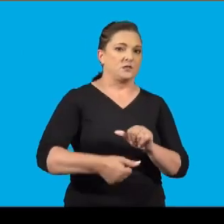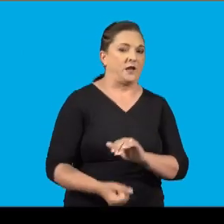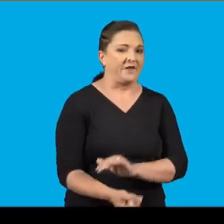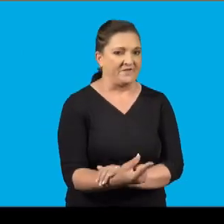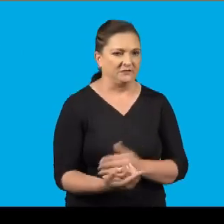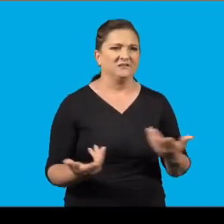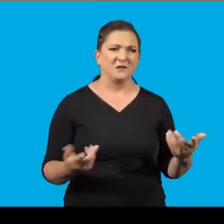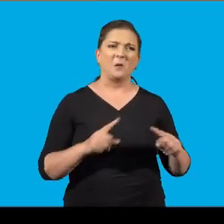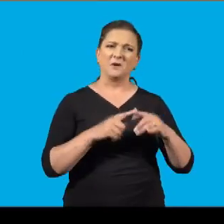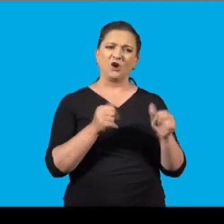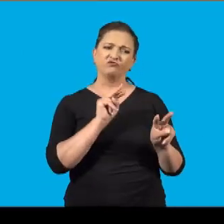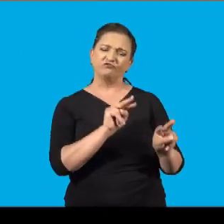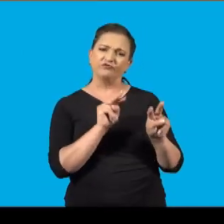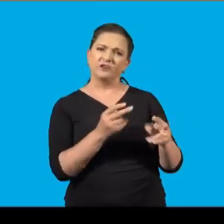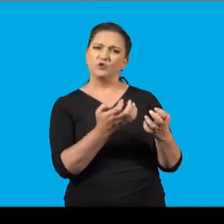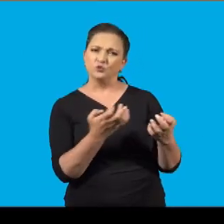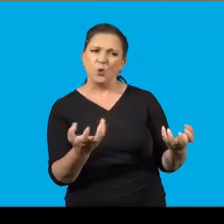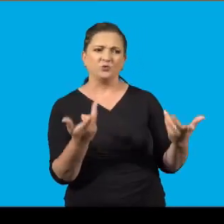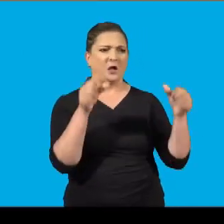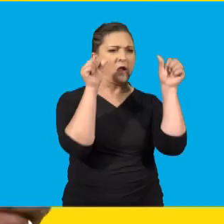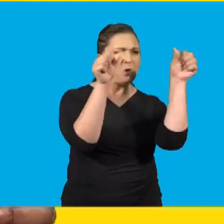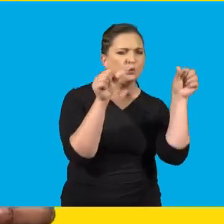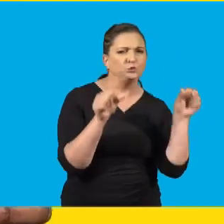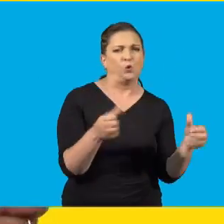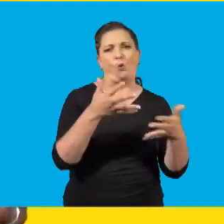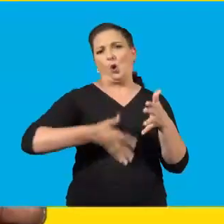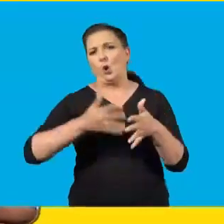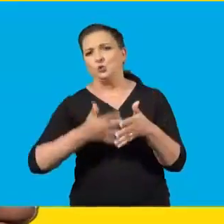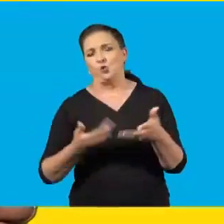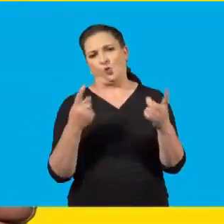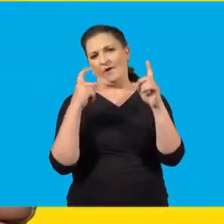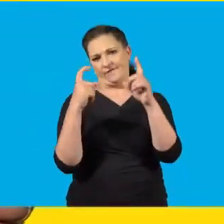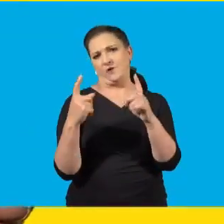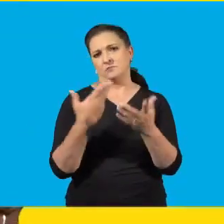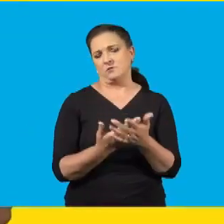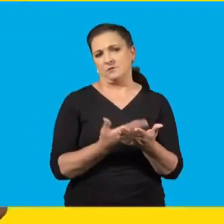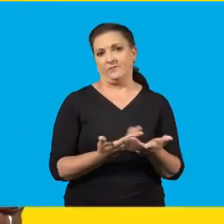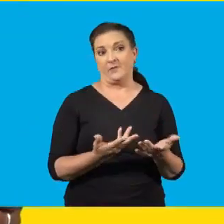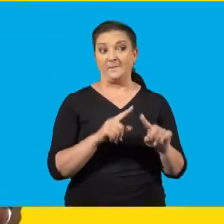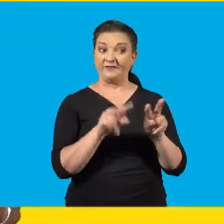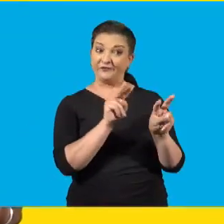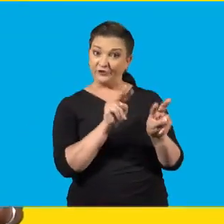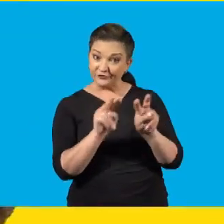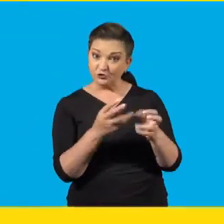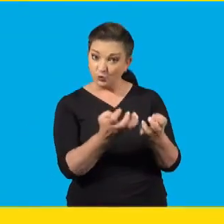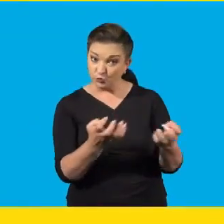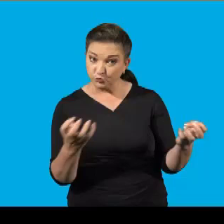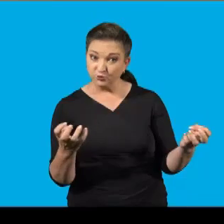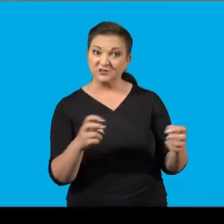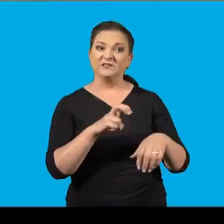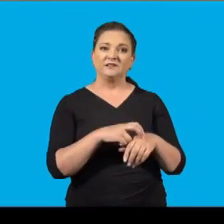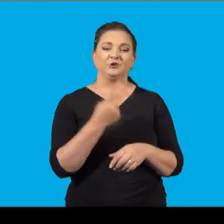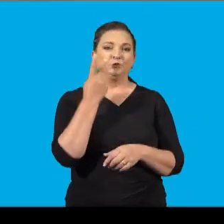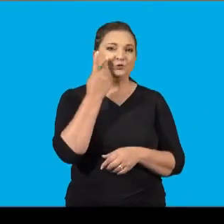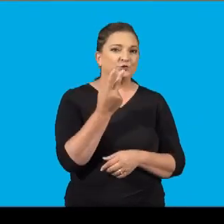visual source, a visual source can be a poster, it can be a cartoon, it can be a photograph. For visual sources, you